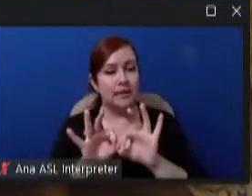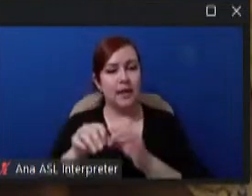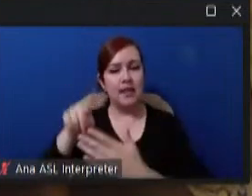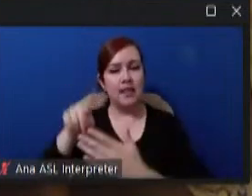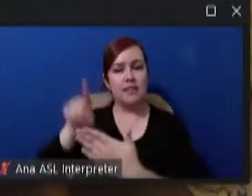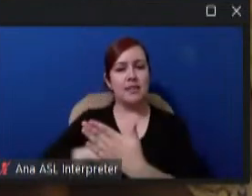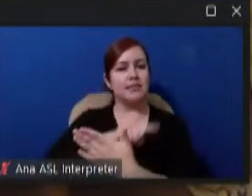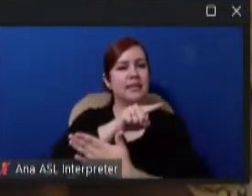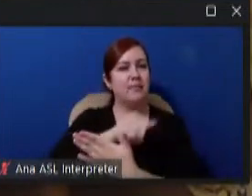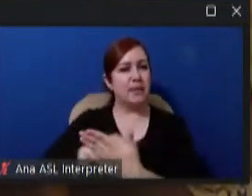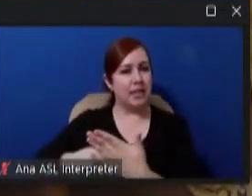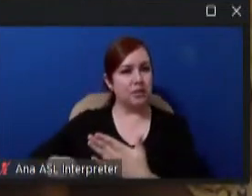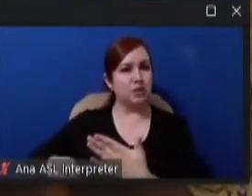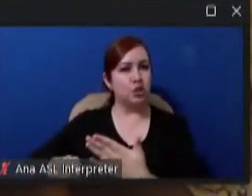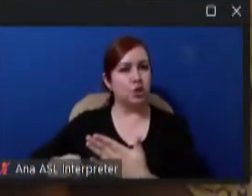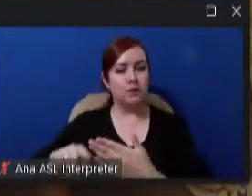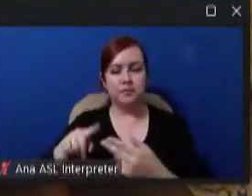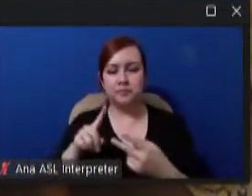is imperative.